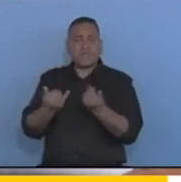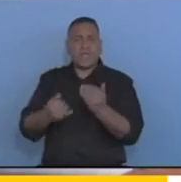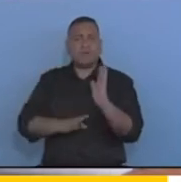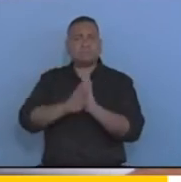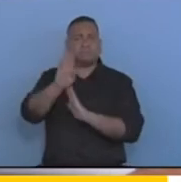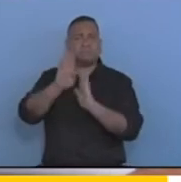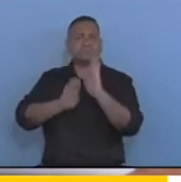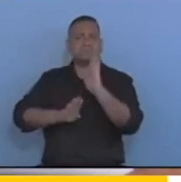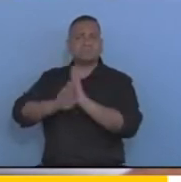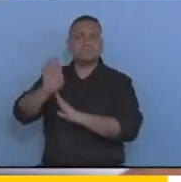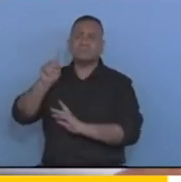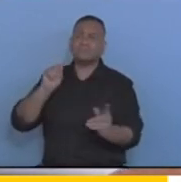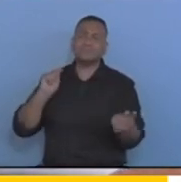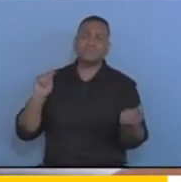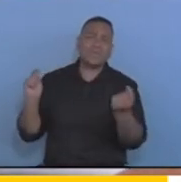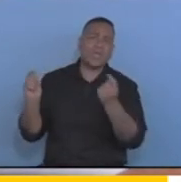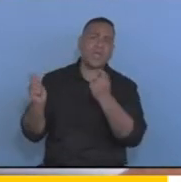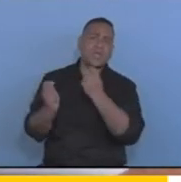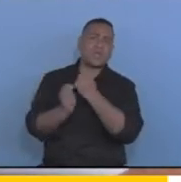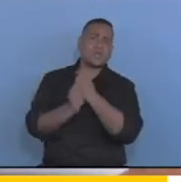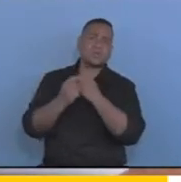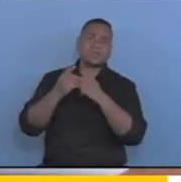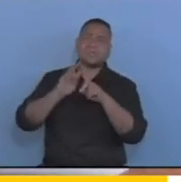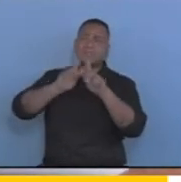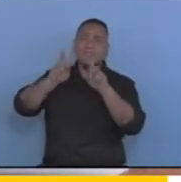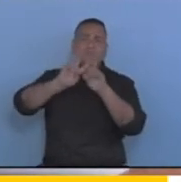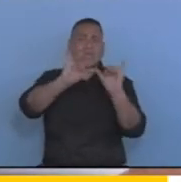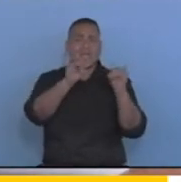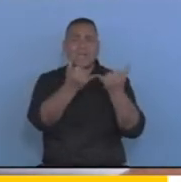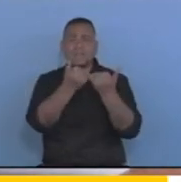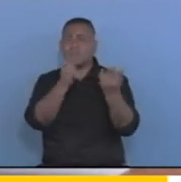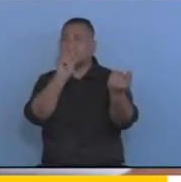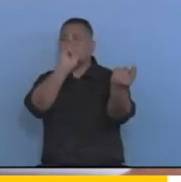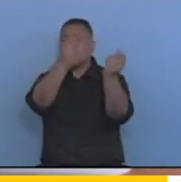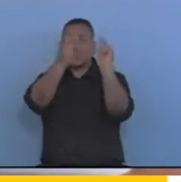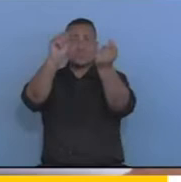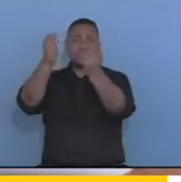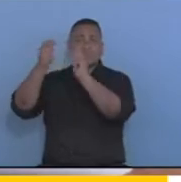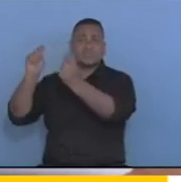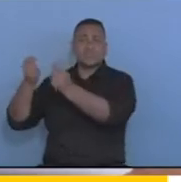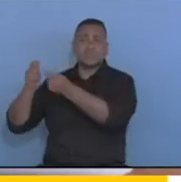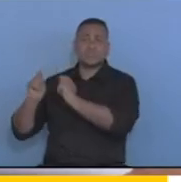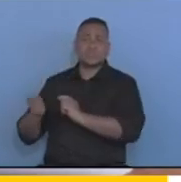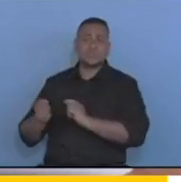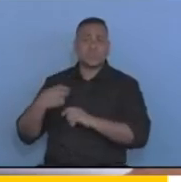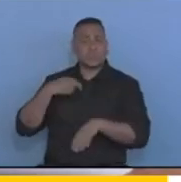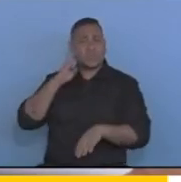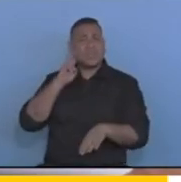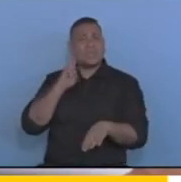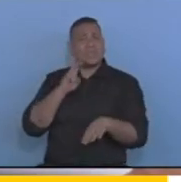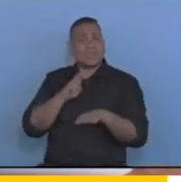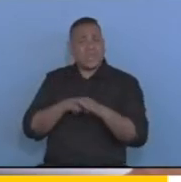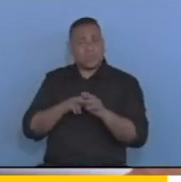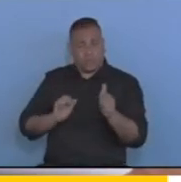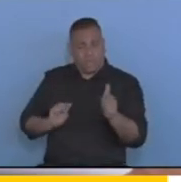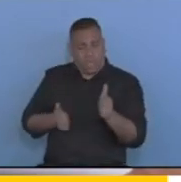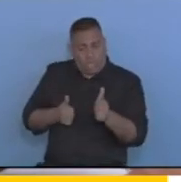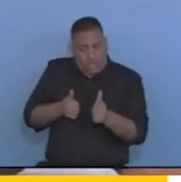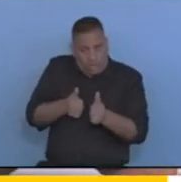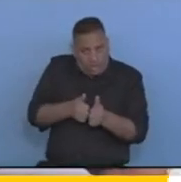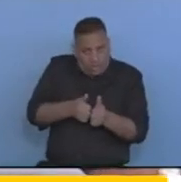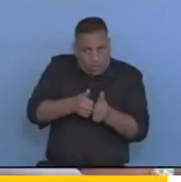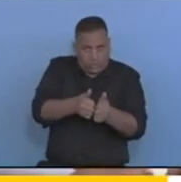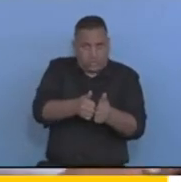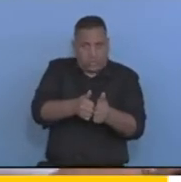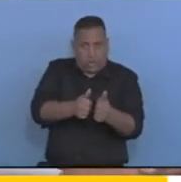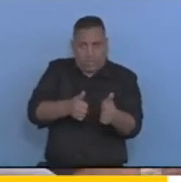Yeah, industry is always changing out there, and we need to keep up with that change. Yeah. Because I imagine we keep doing things the old way, and now